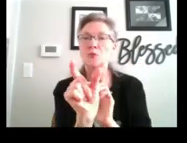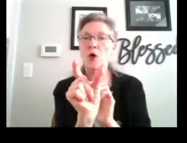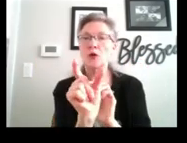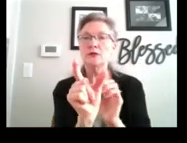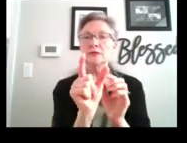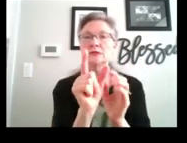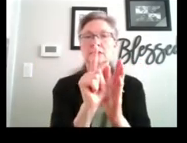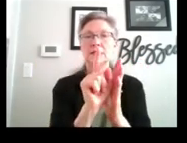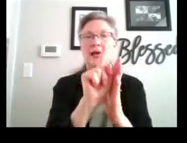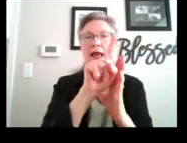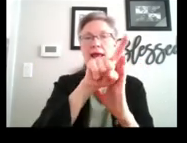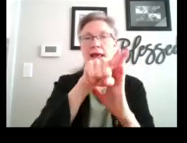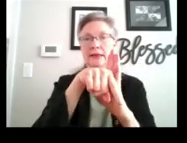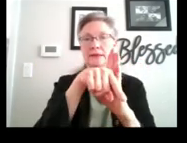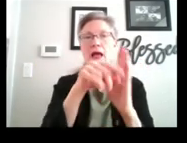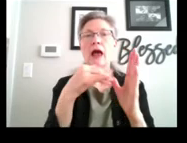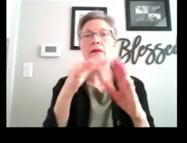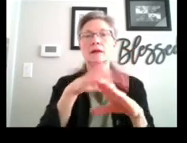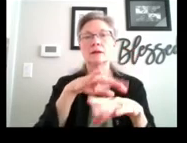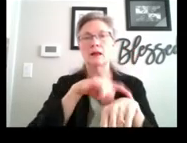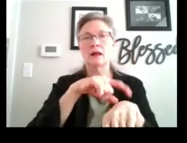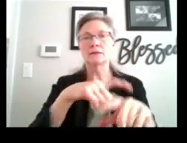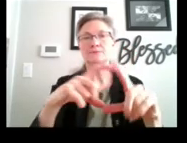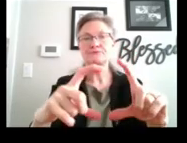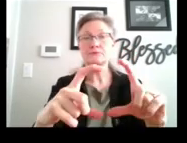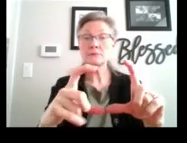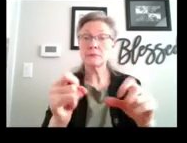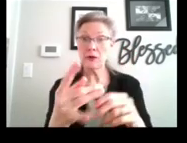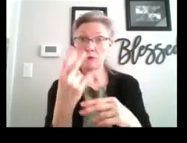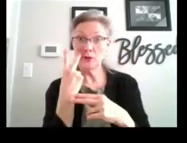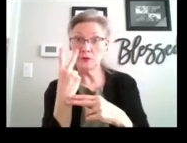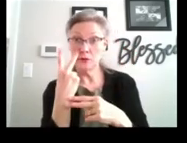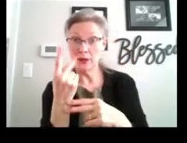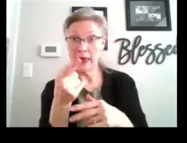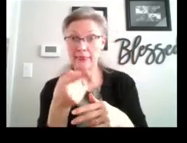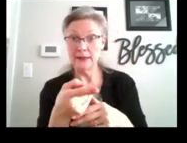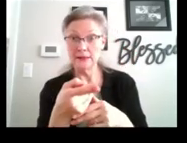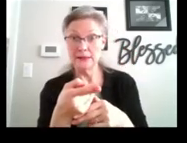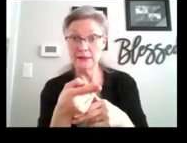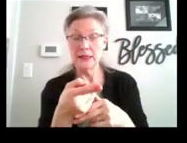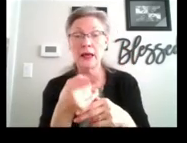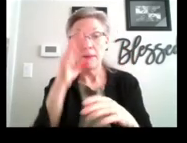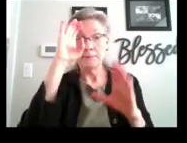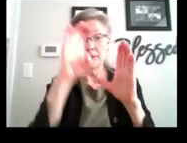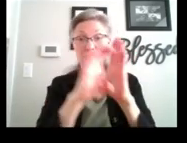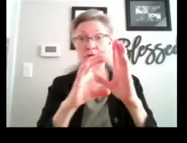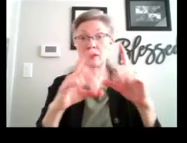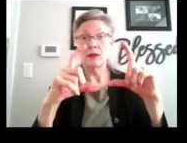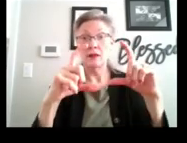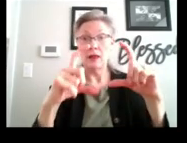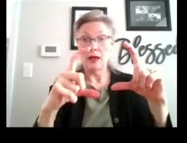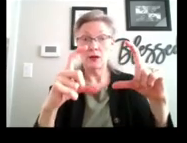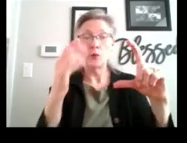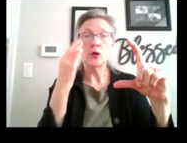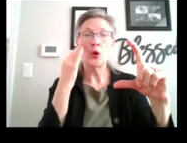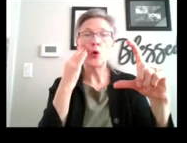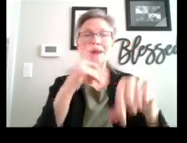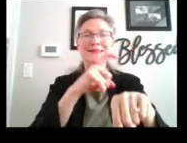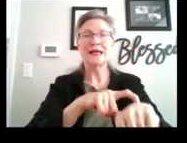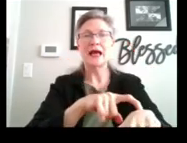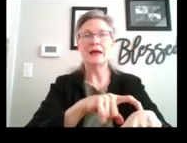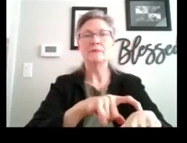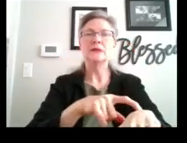the 2 black hands on the clock. So if we were to look at this image of the clock, we could tell the time is in the 4 o'clock